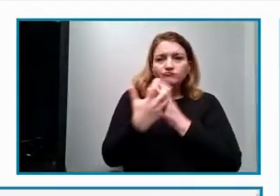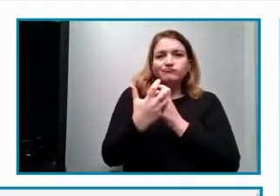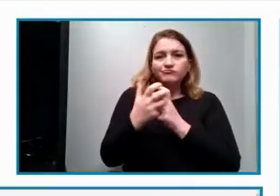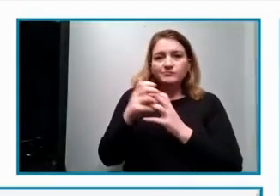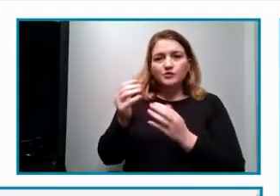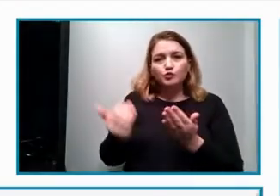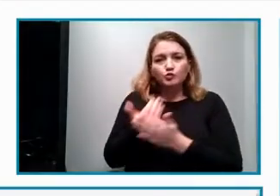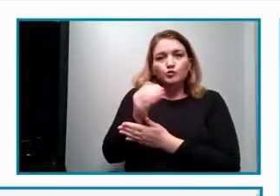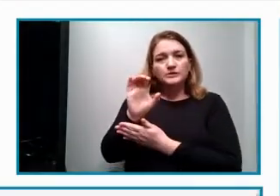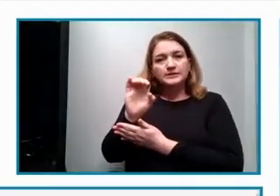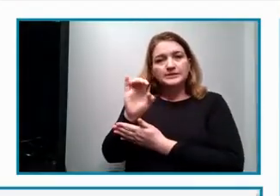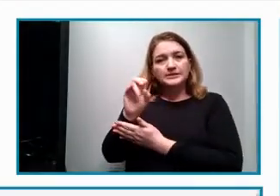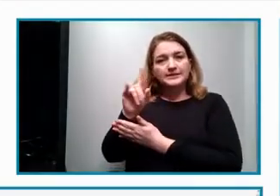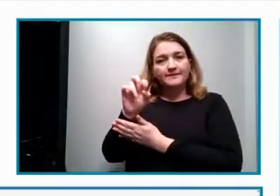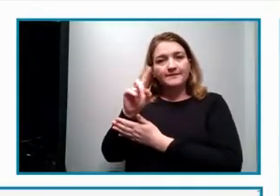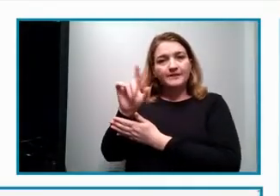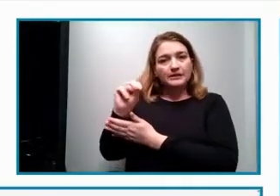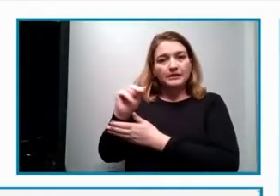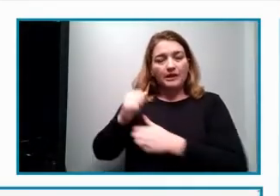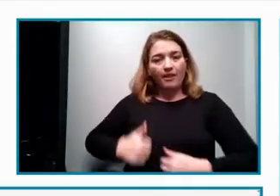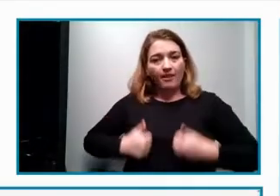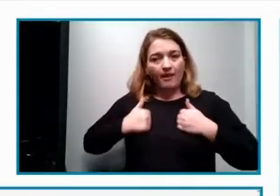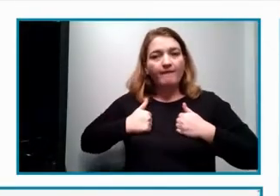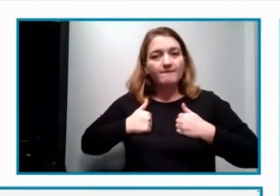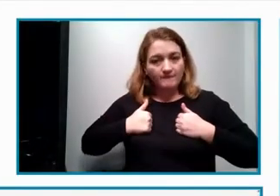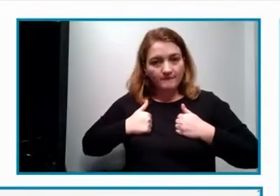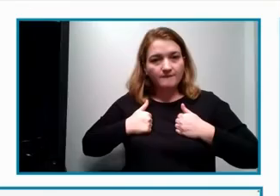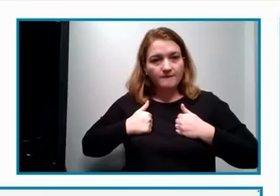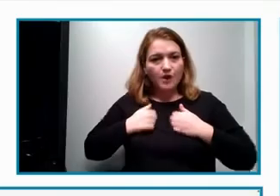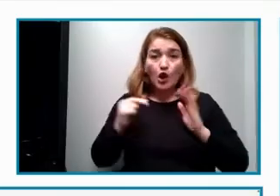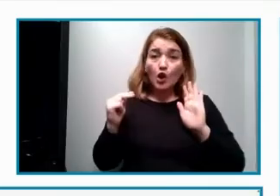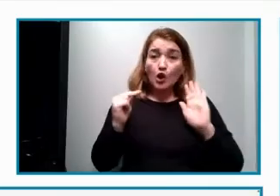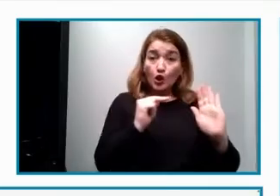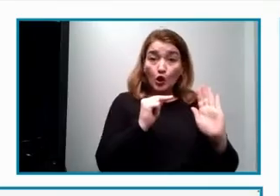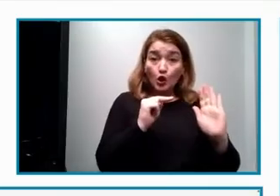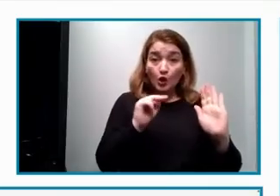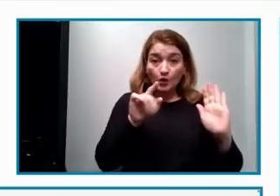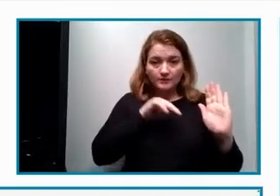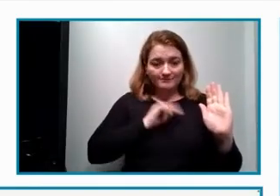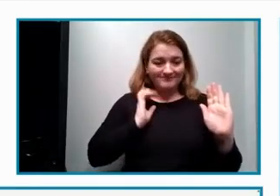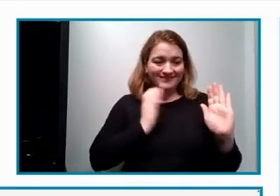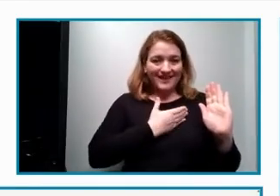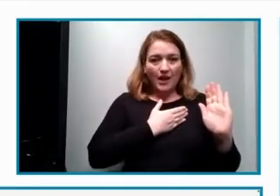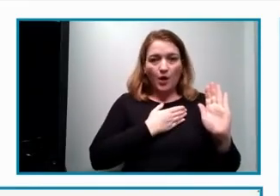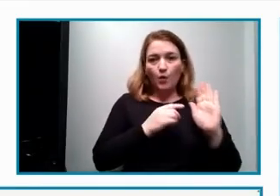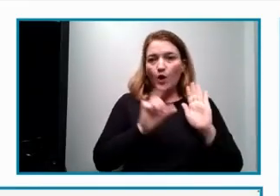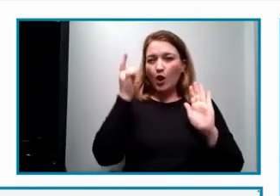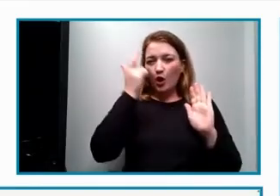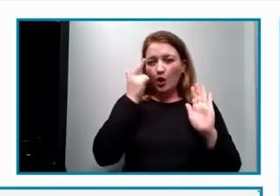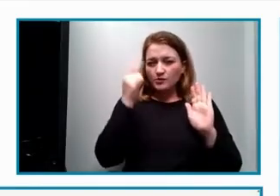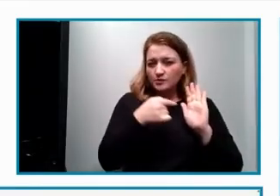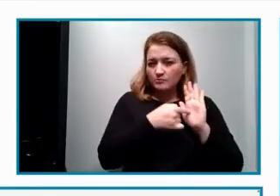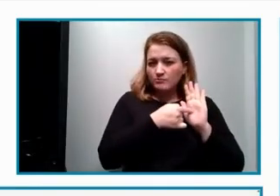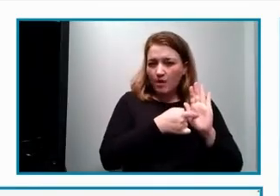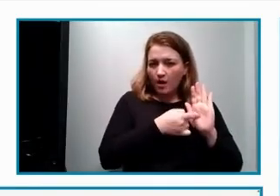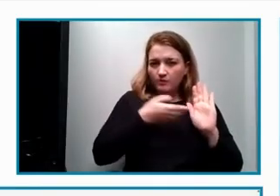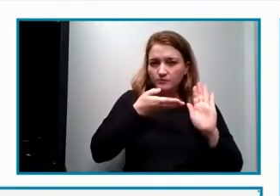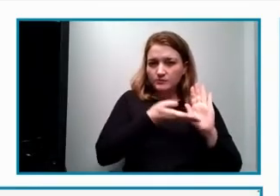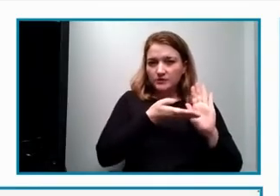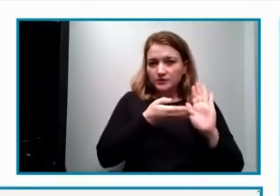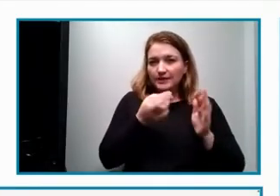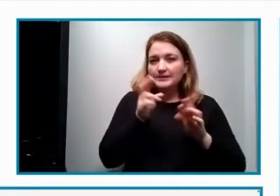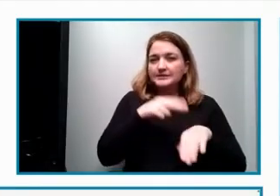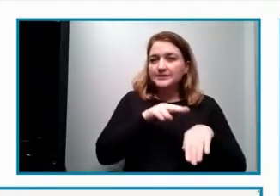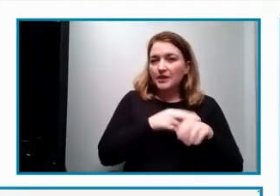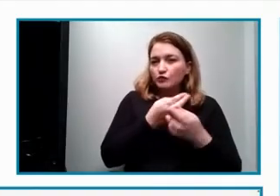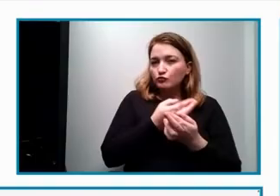Let's take a look at the interactive Creative Forces logic model on the National Resource Center. If we look at the top of the page, it